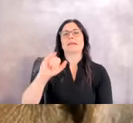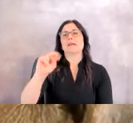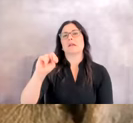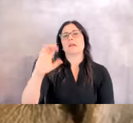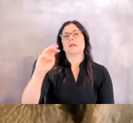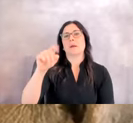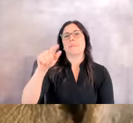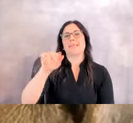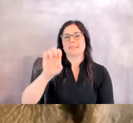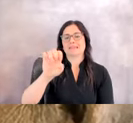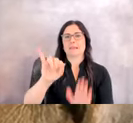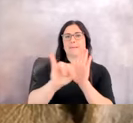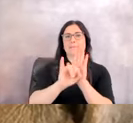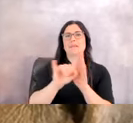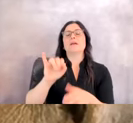Possibly,